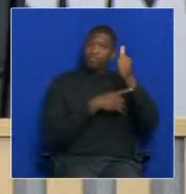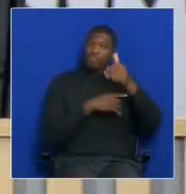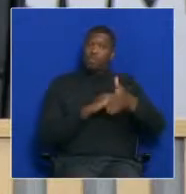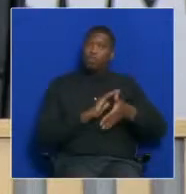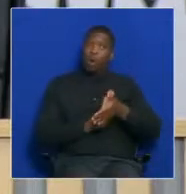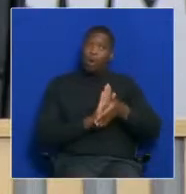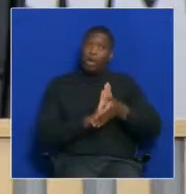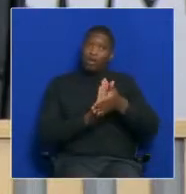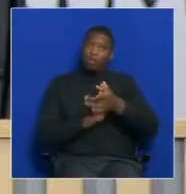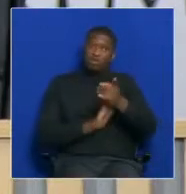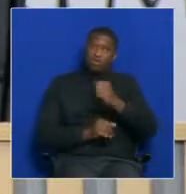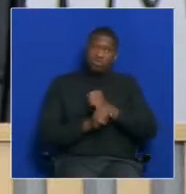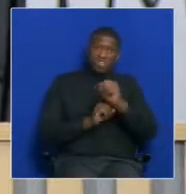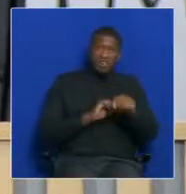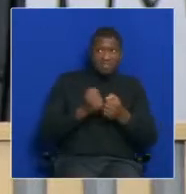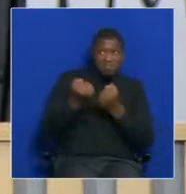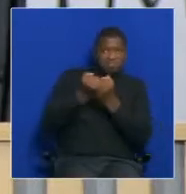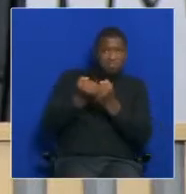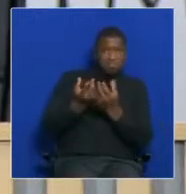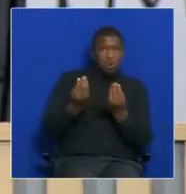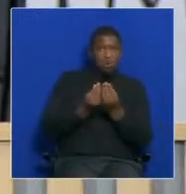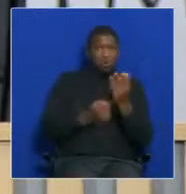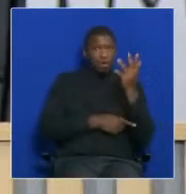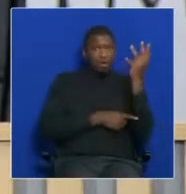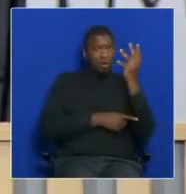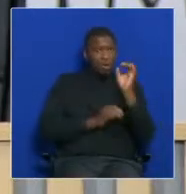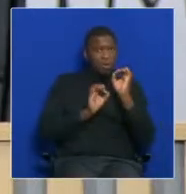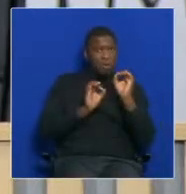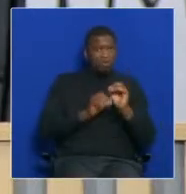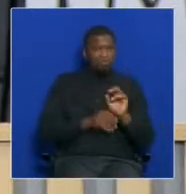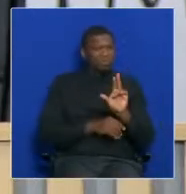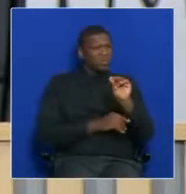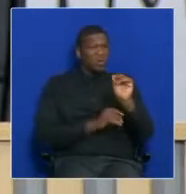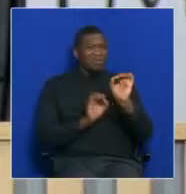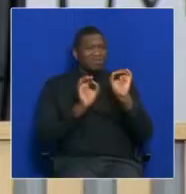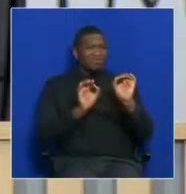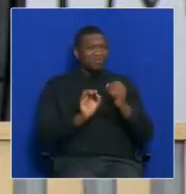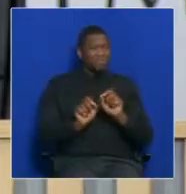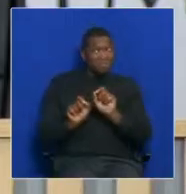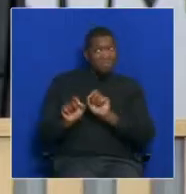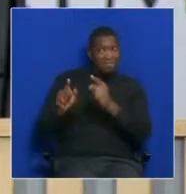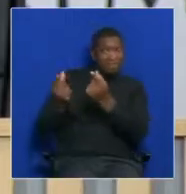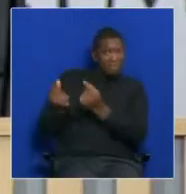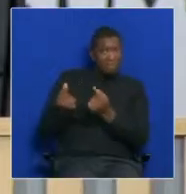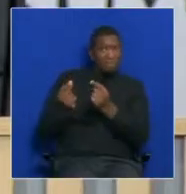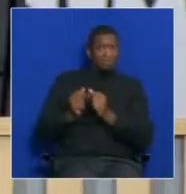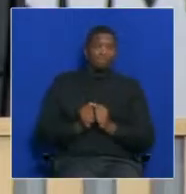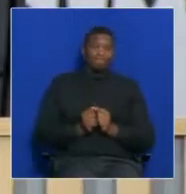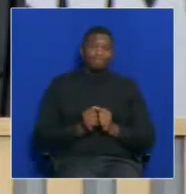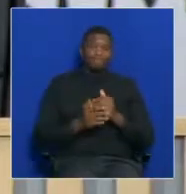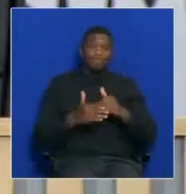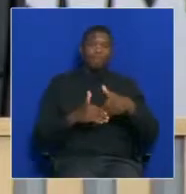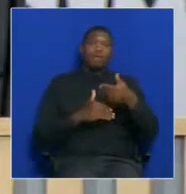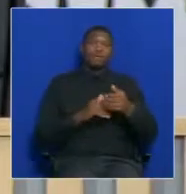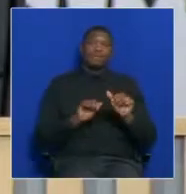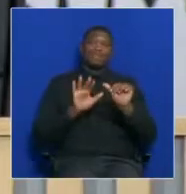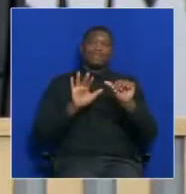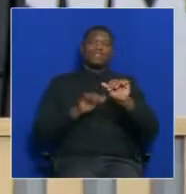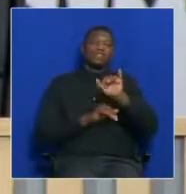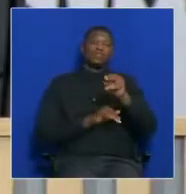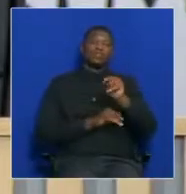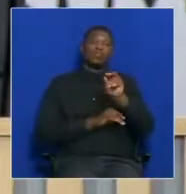all with the presentation? Not at all. Not at all. And then after the 6 July 2025